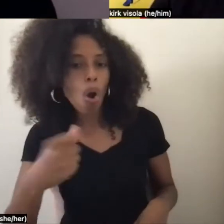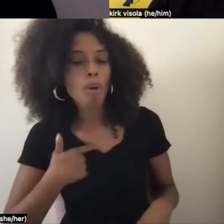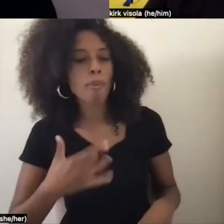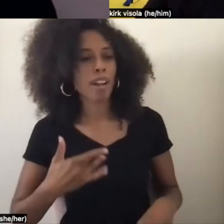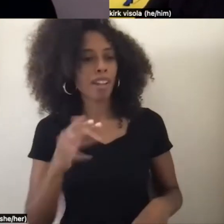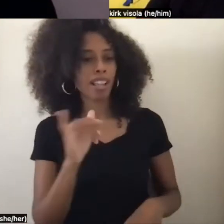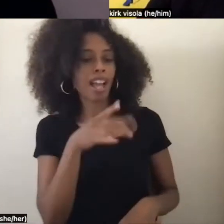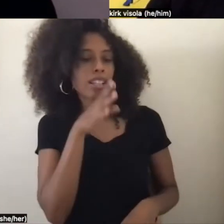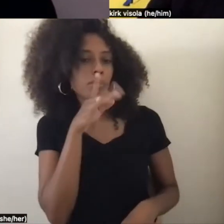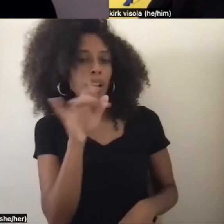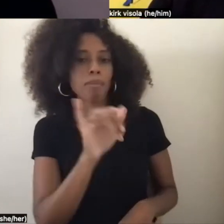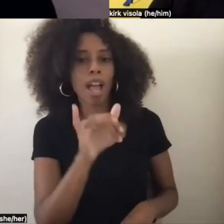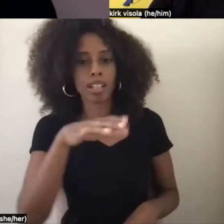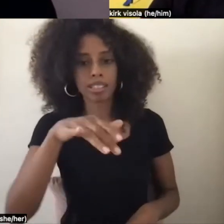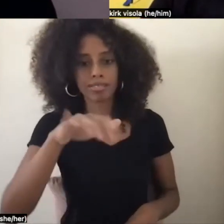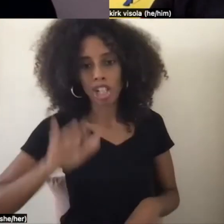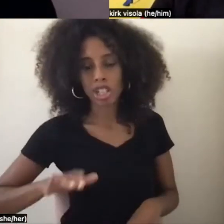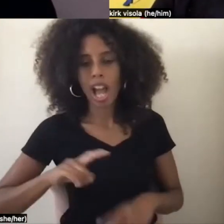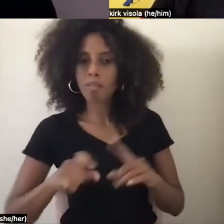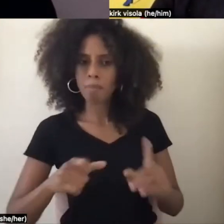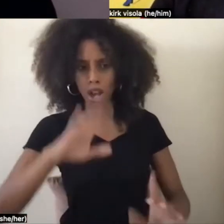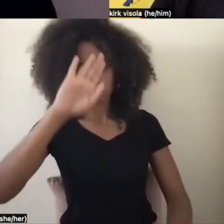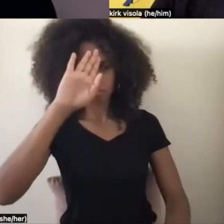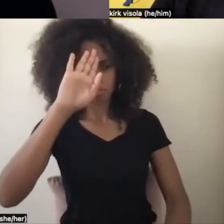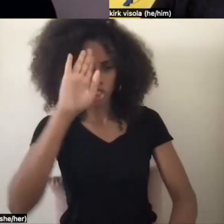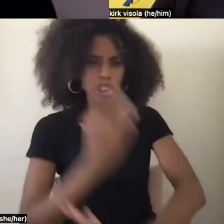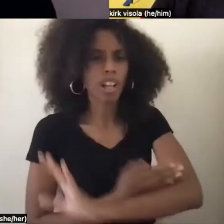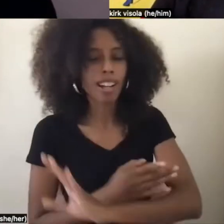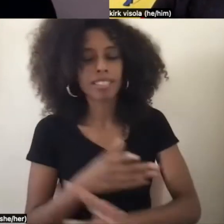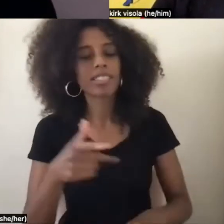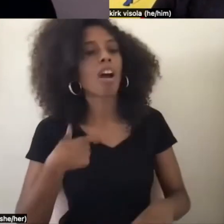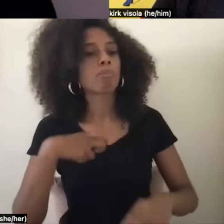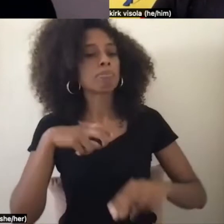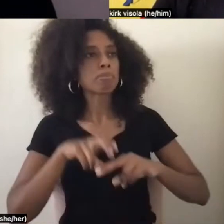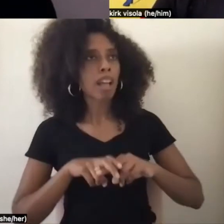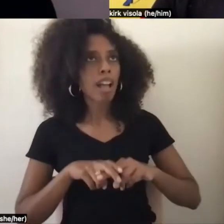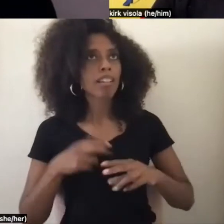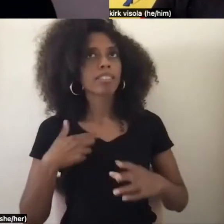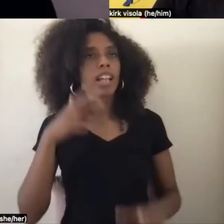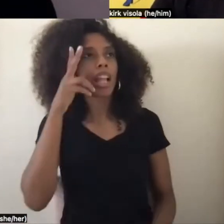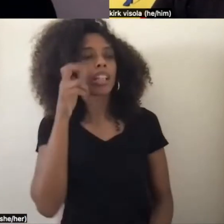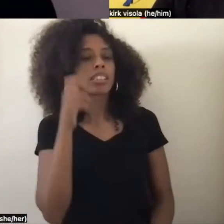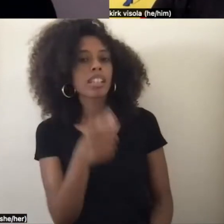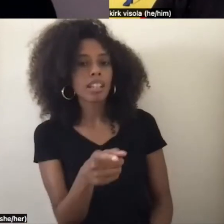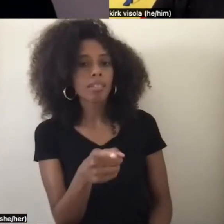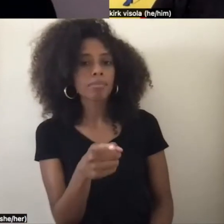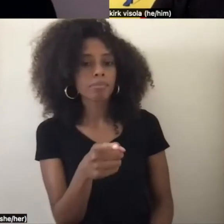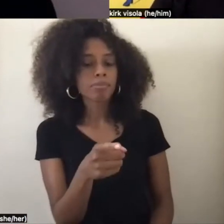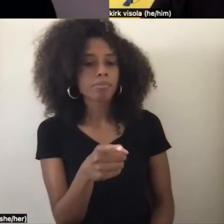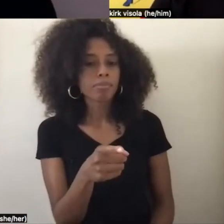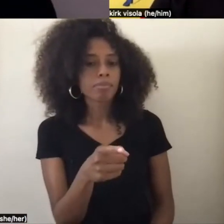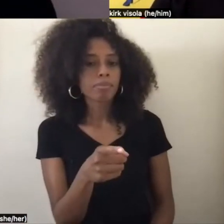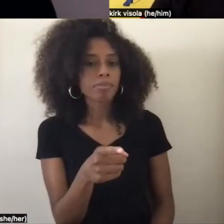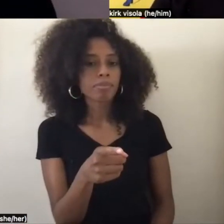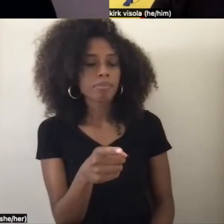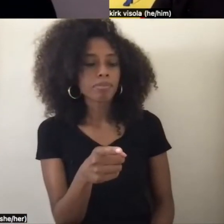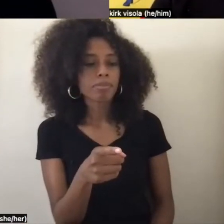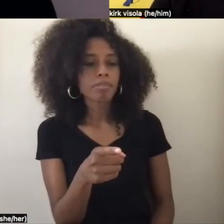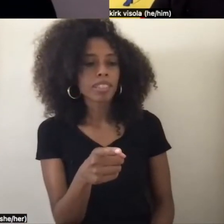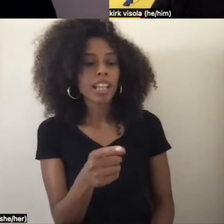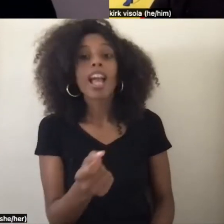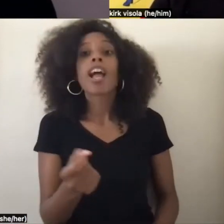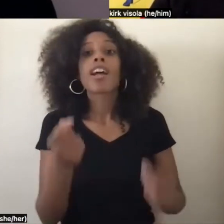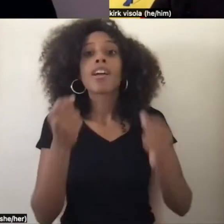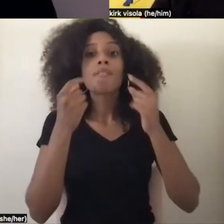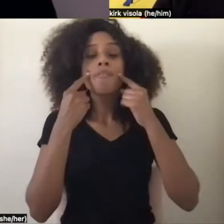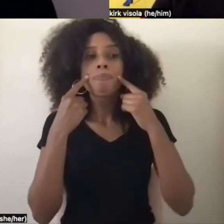no, I sat there and listened to him. And then finally he got the idea that I had already sent over the files and I was